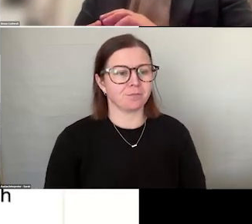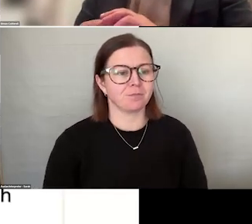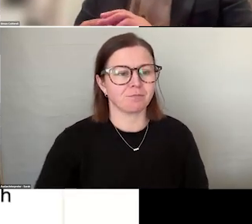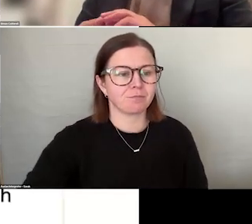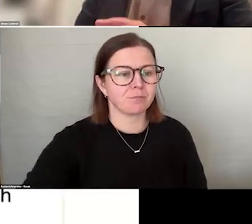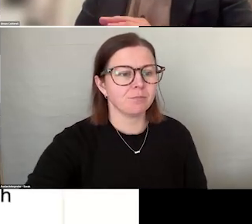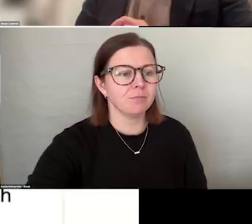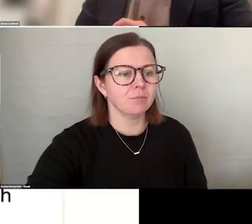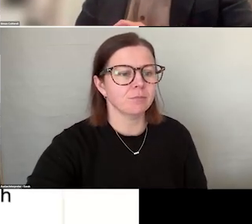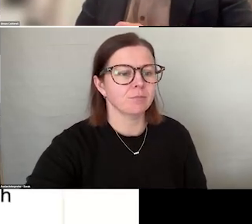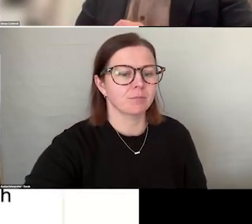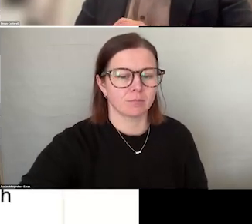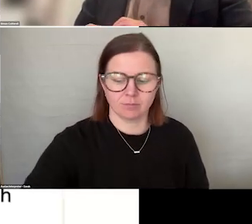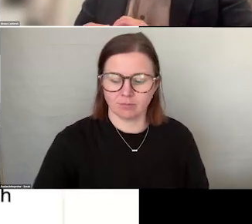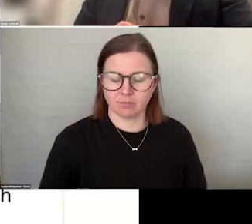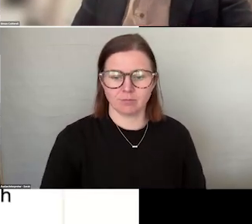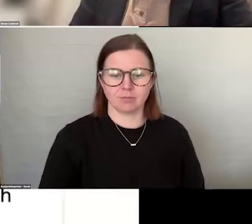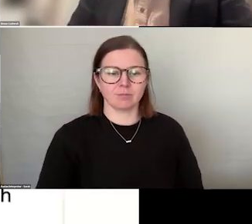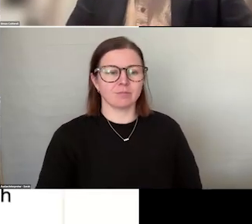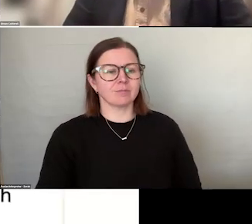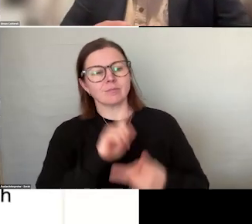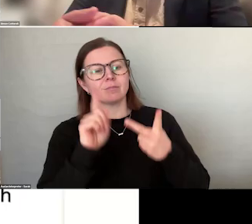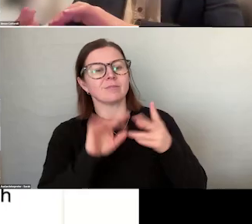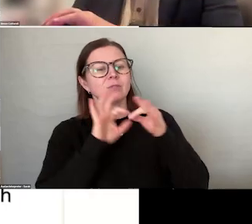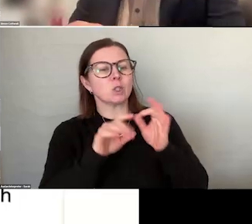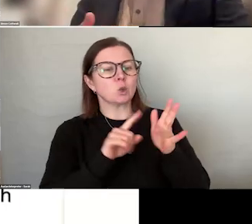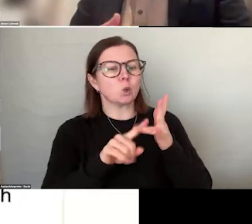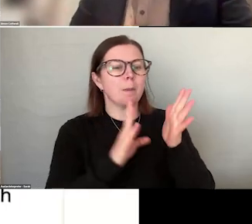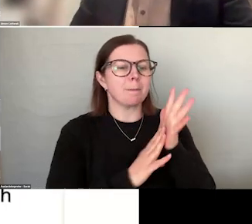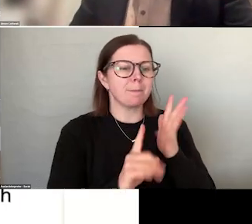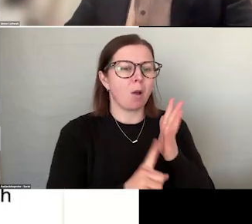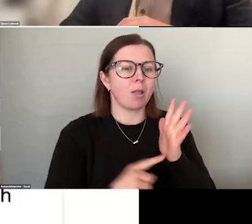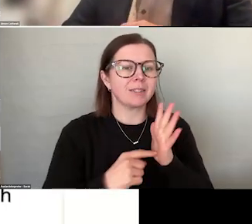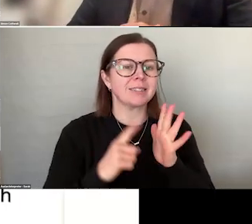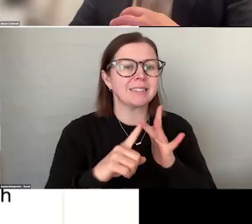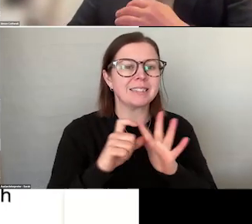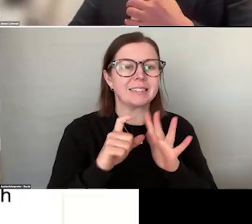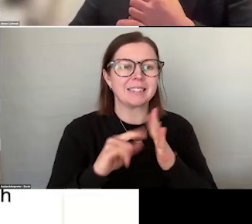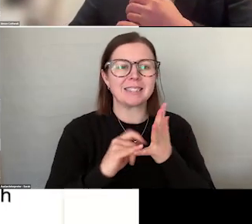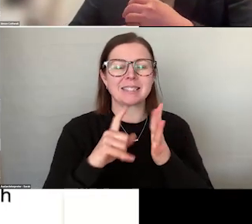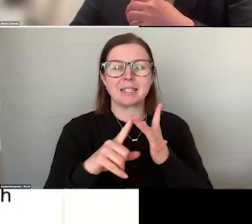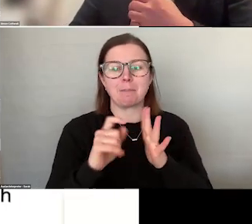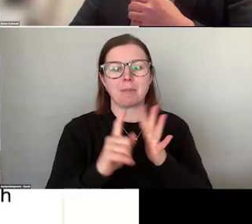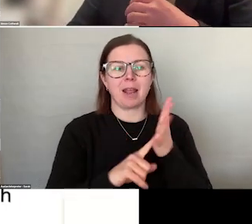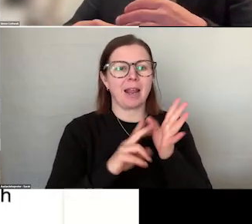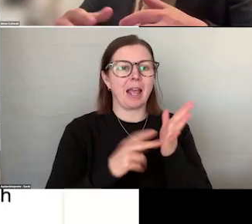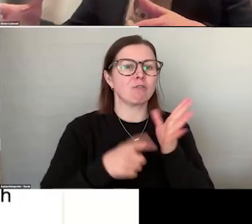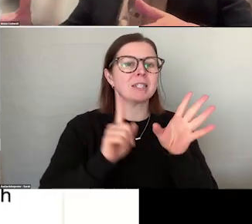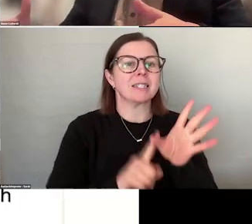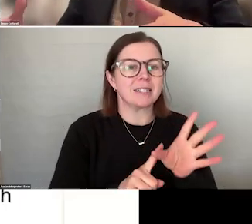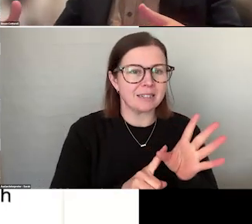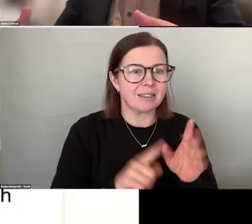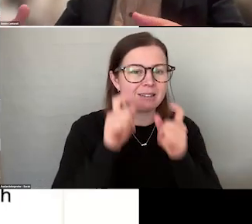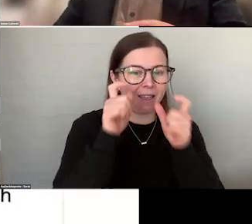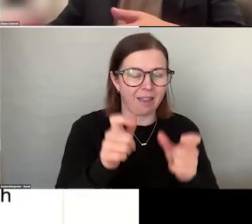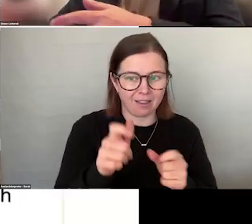how multidisciplinary care is delivered. So in primary care settings, general practices will tend to have